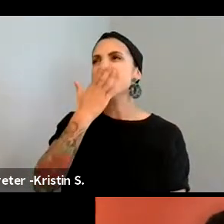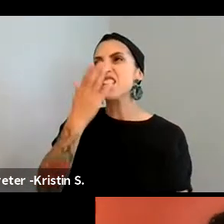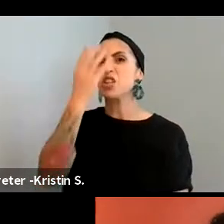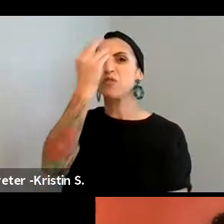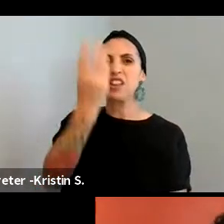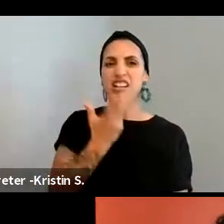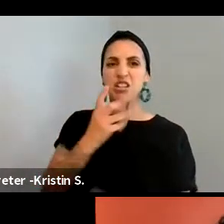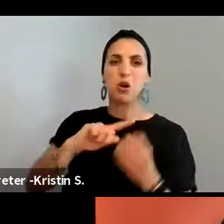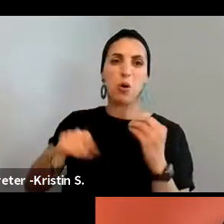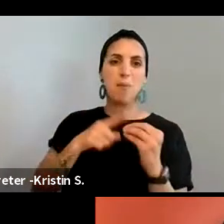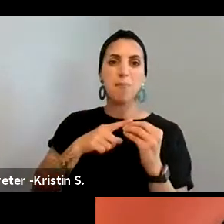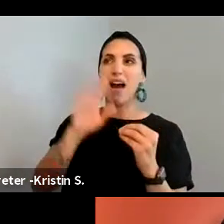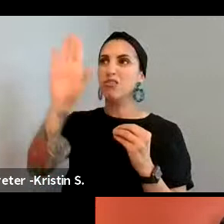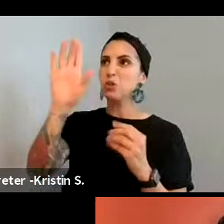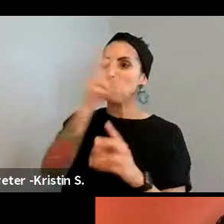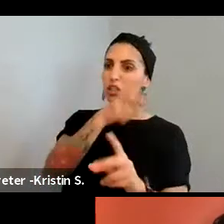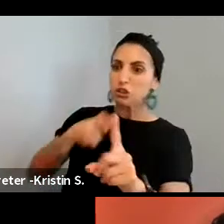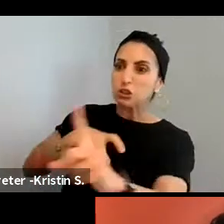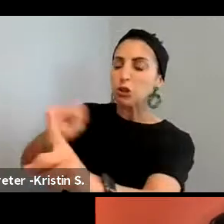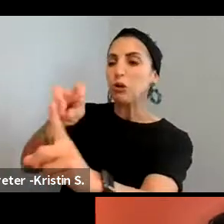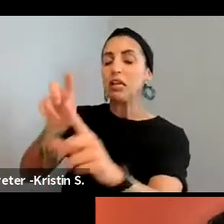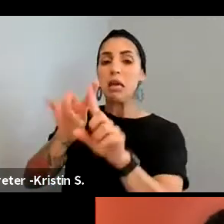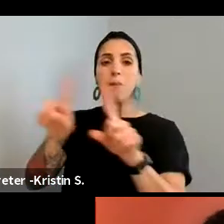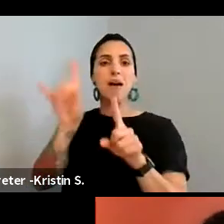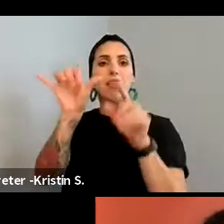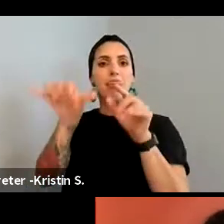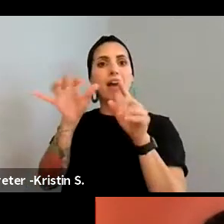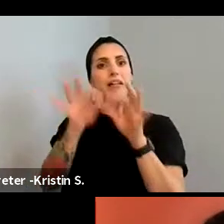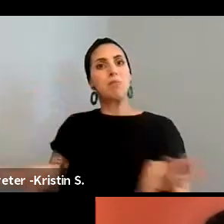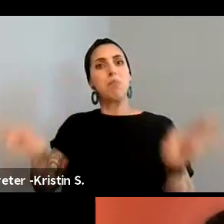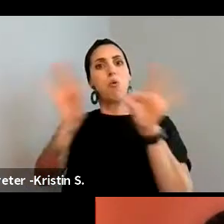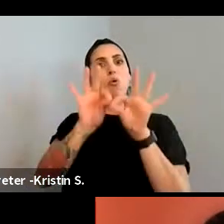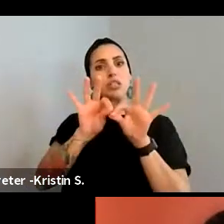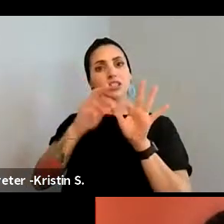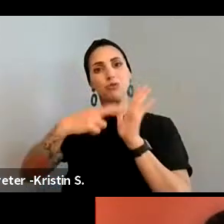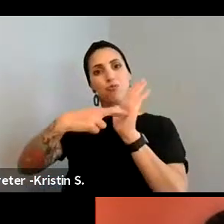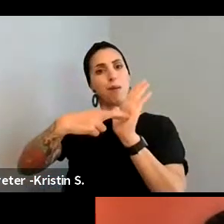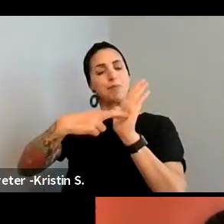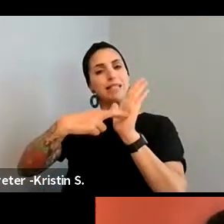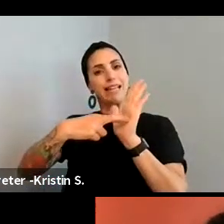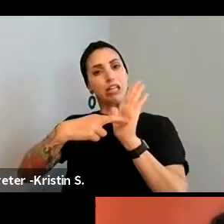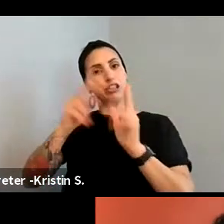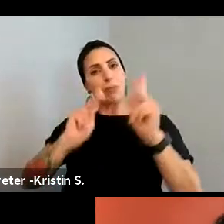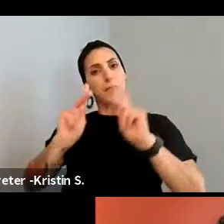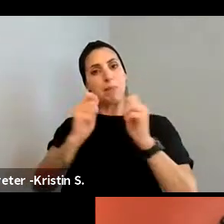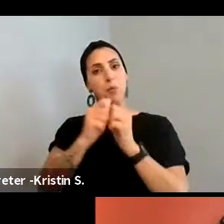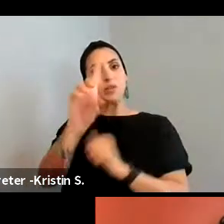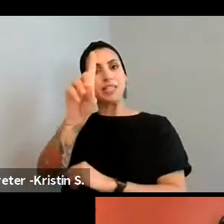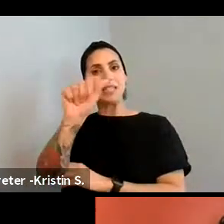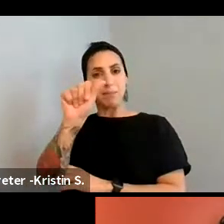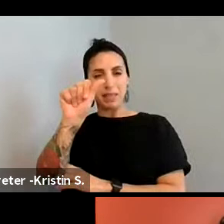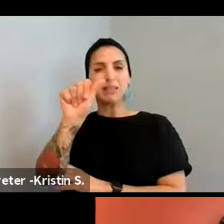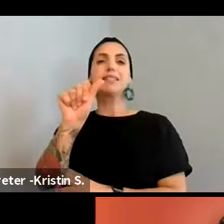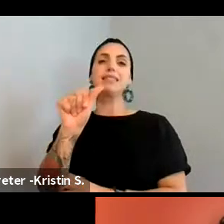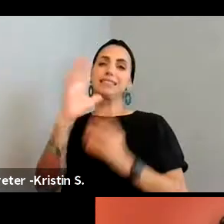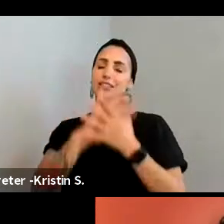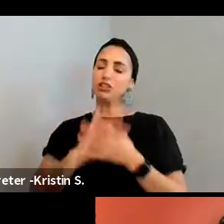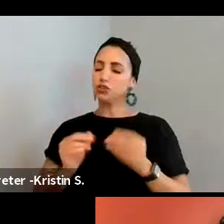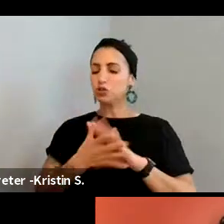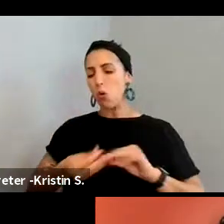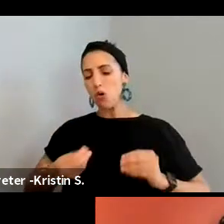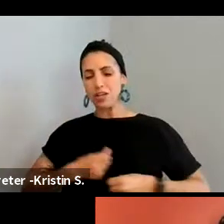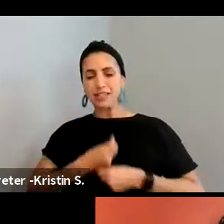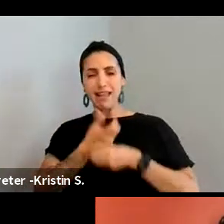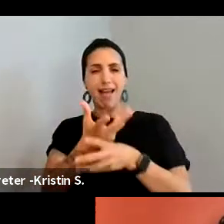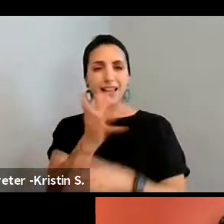arc of your journey, but also the importance of representation, to go back to what Sophia was talking about in terms of storytelling, et cetera.